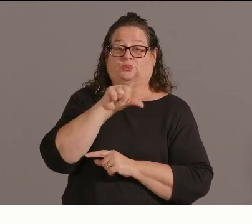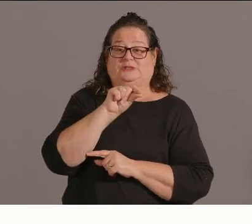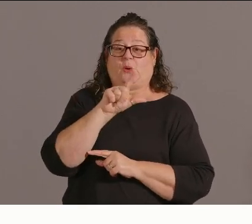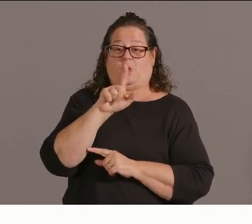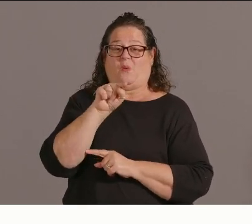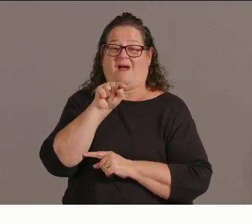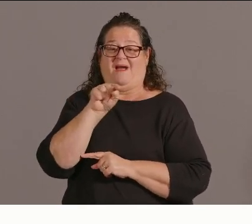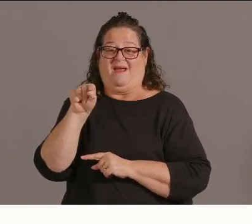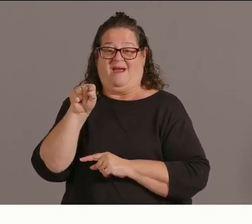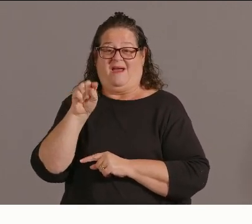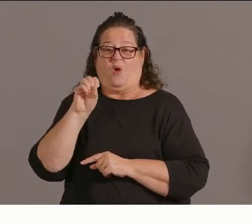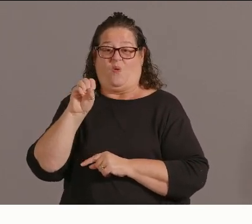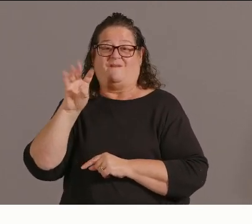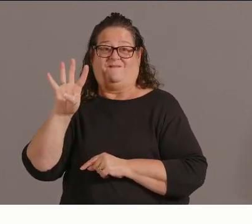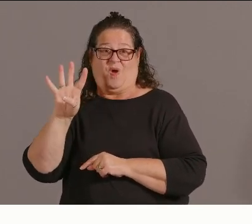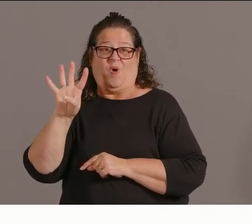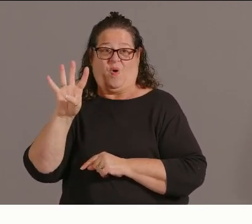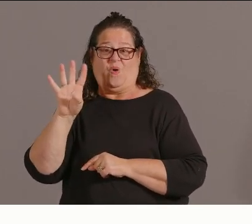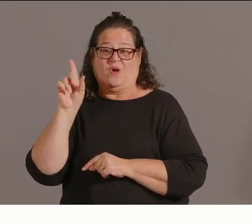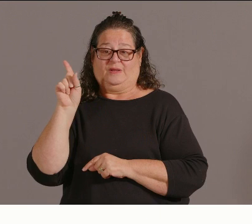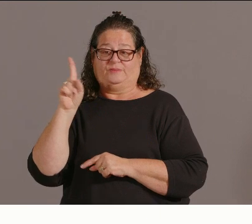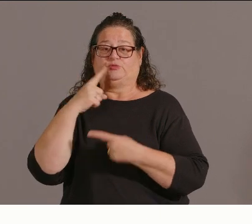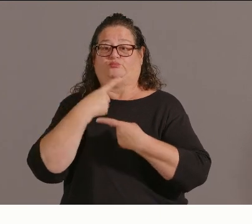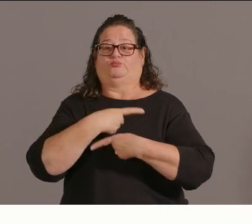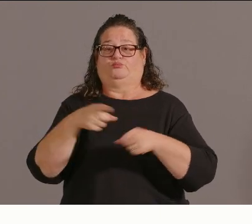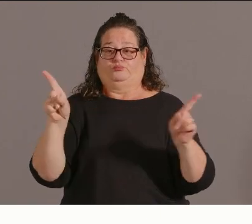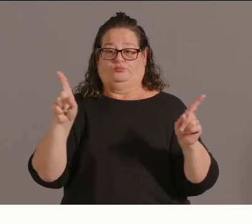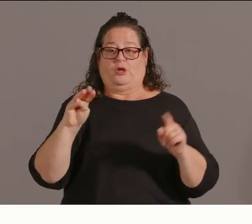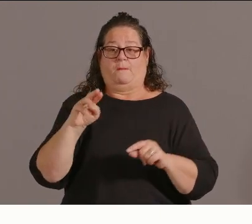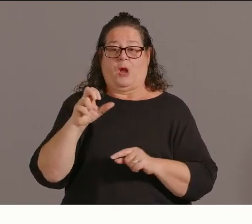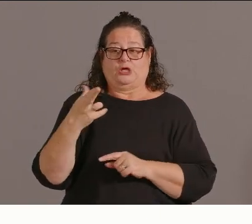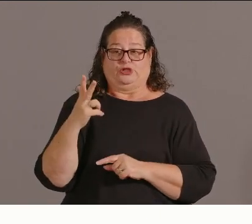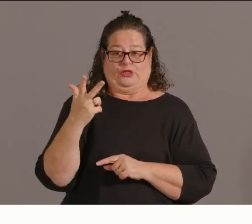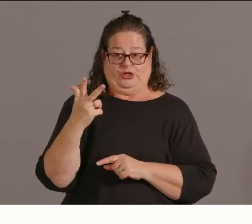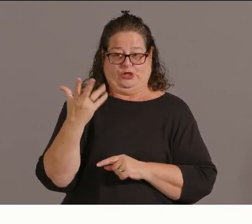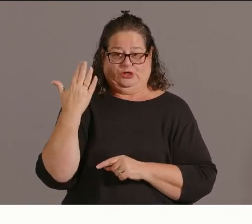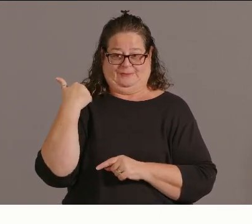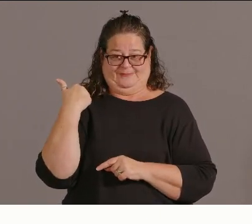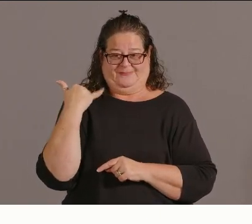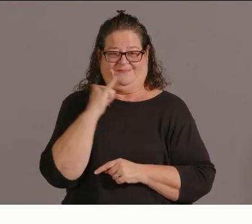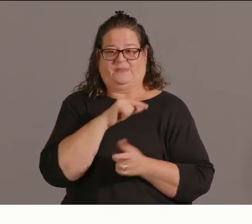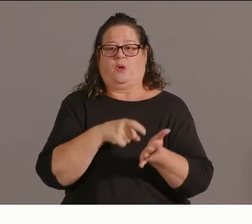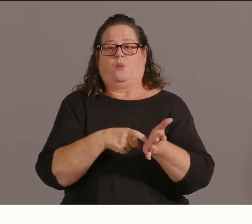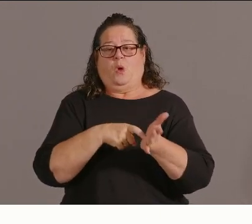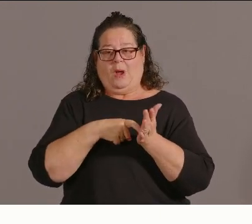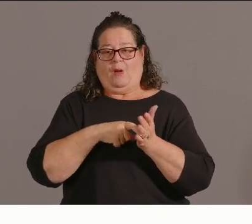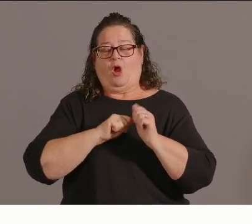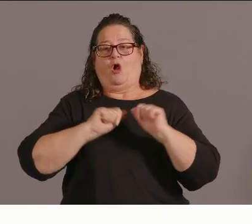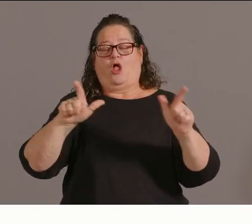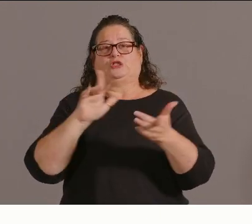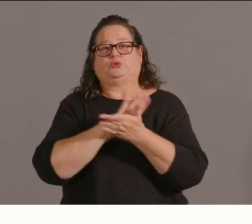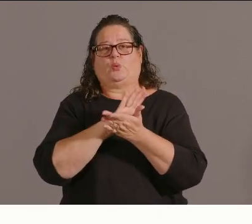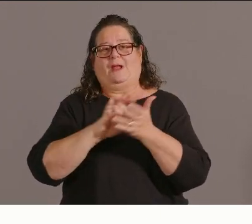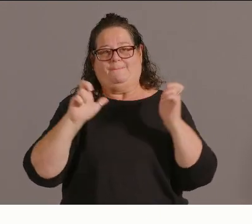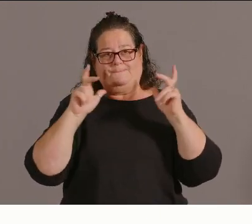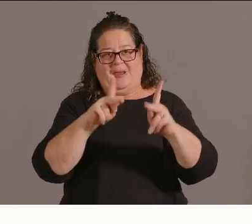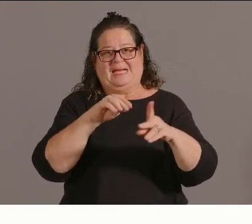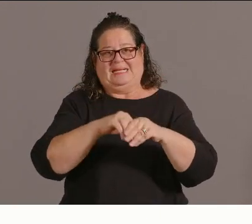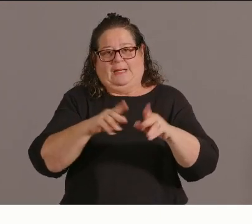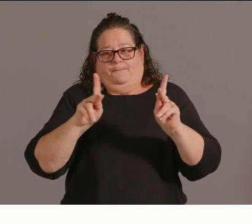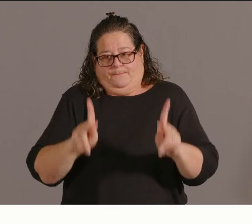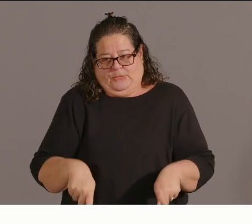2021-04 was issued on March 3rd. This is, again, that requires schools to return to in-person learning. We will update our